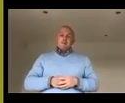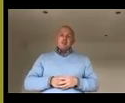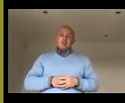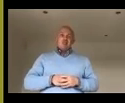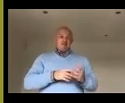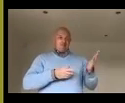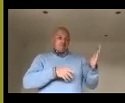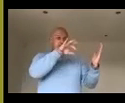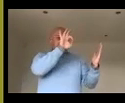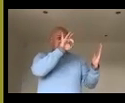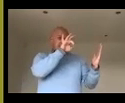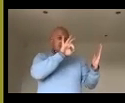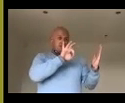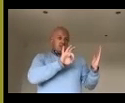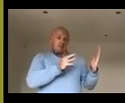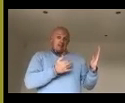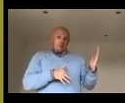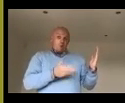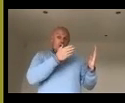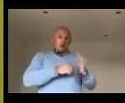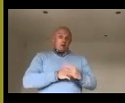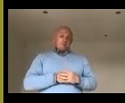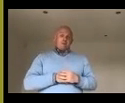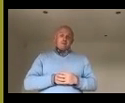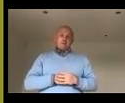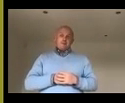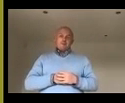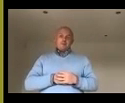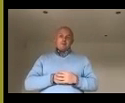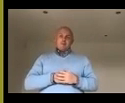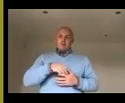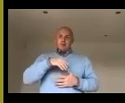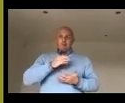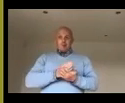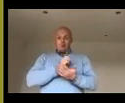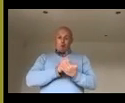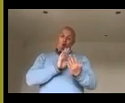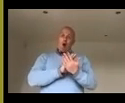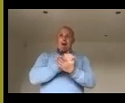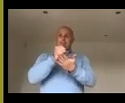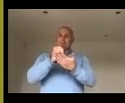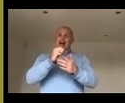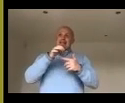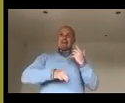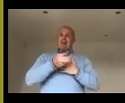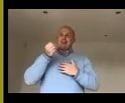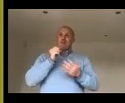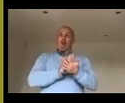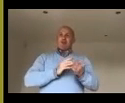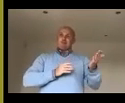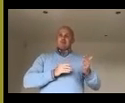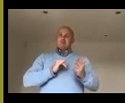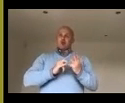that you need to go through. We need to know the bank details, so tell us the bank details, the sort